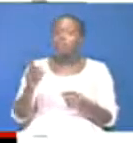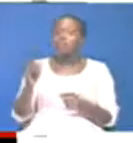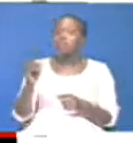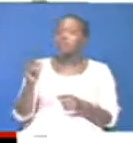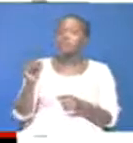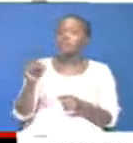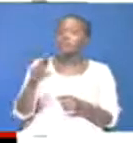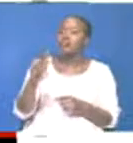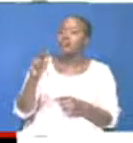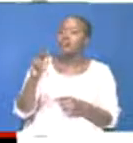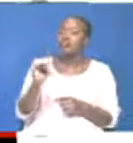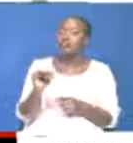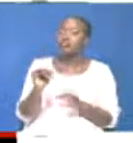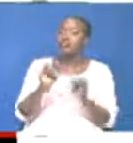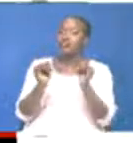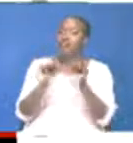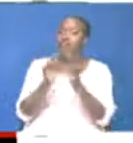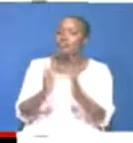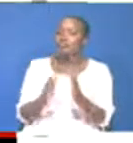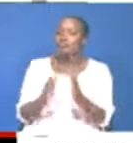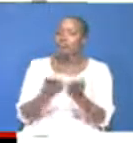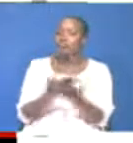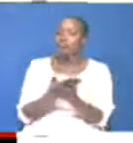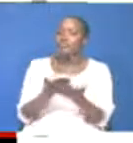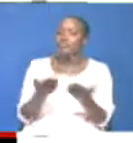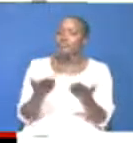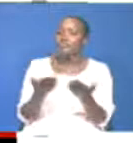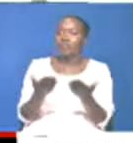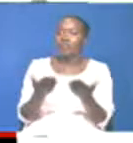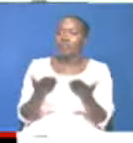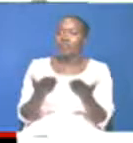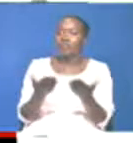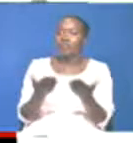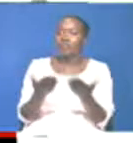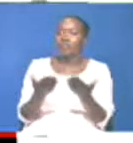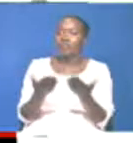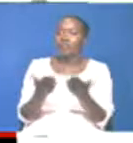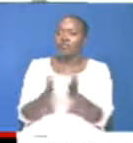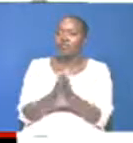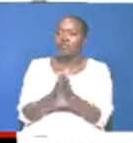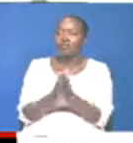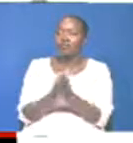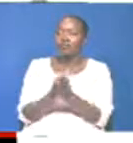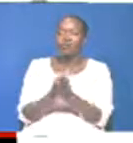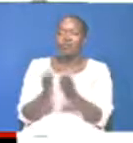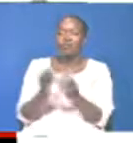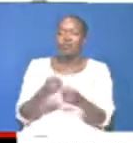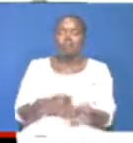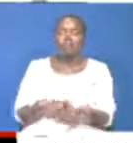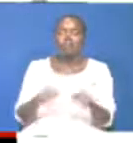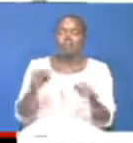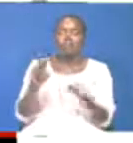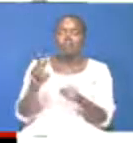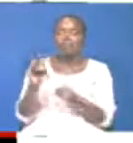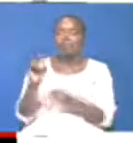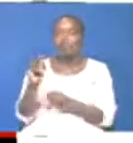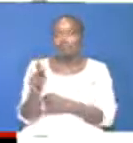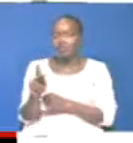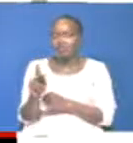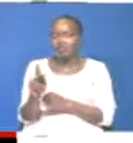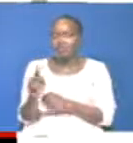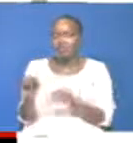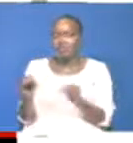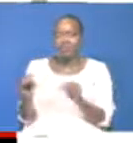a broadcaster and he has been in, you know, as a freelance, as an employee of The Voice of Kenya when transitioned to